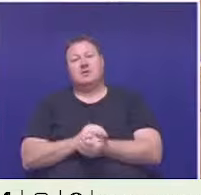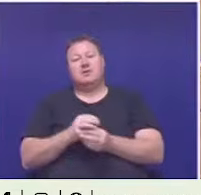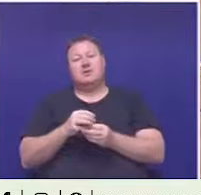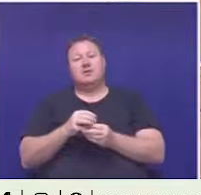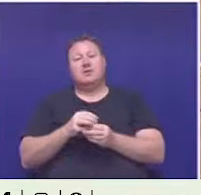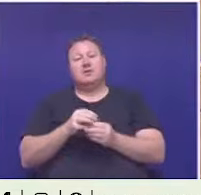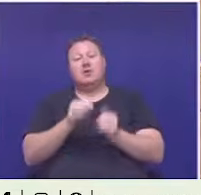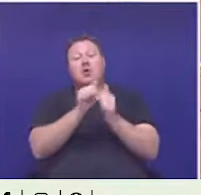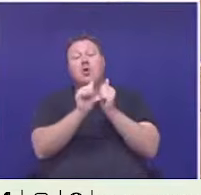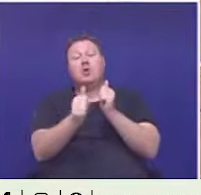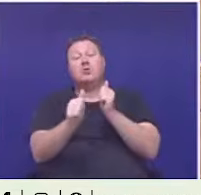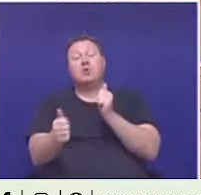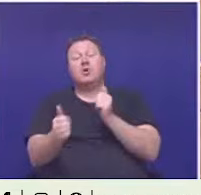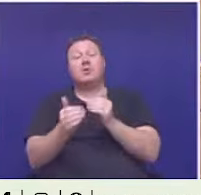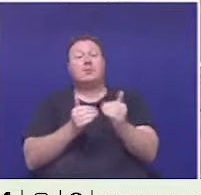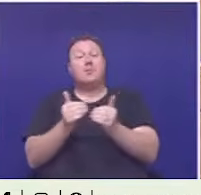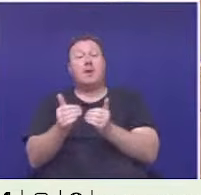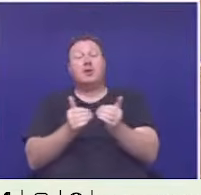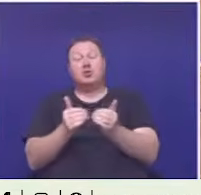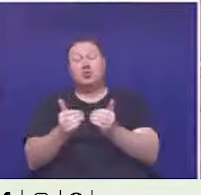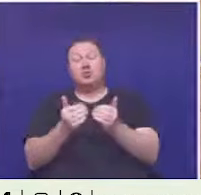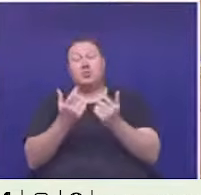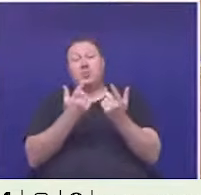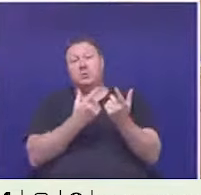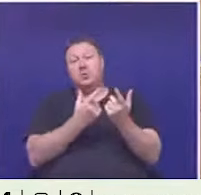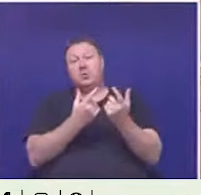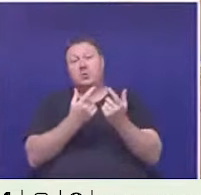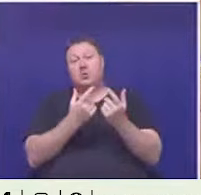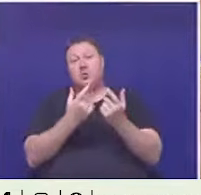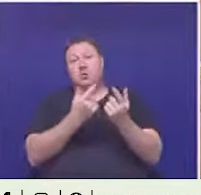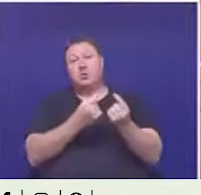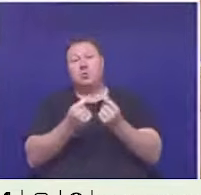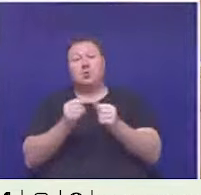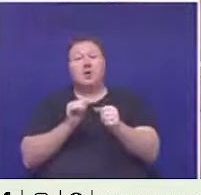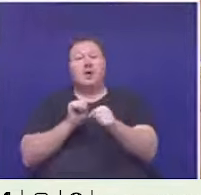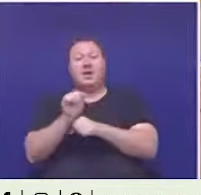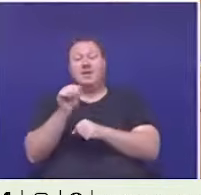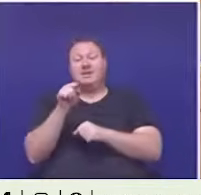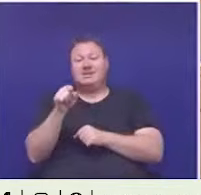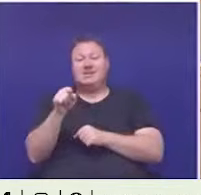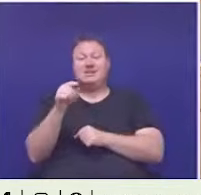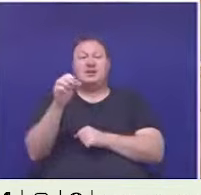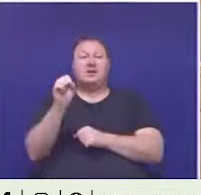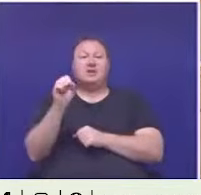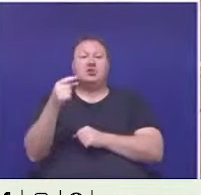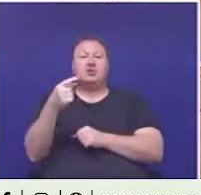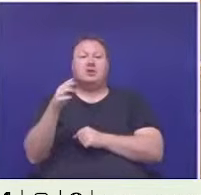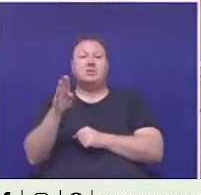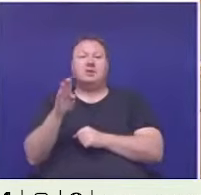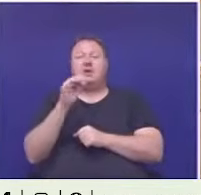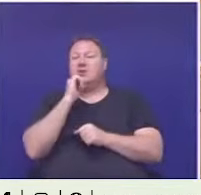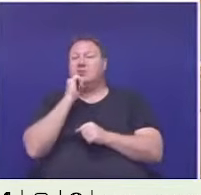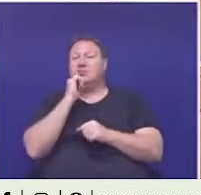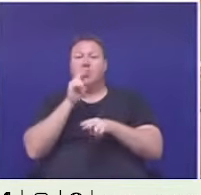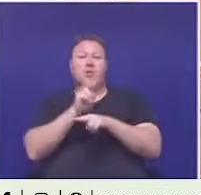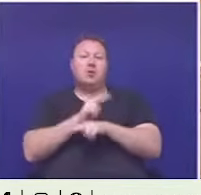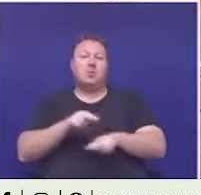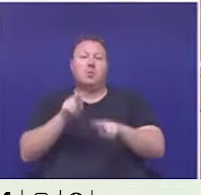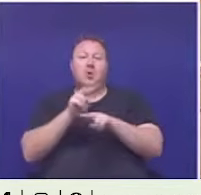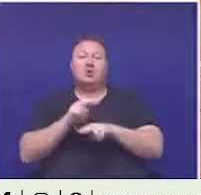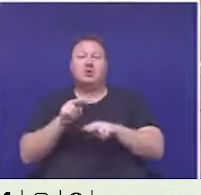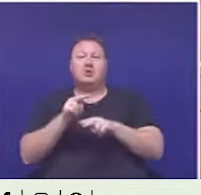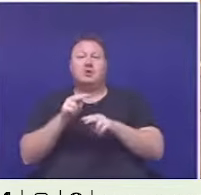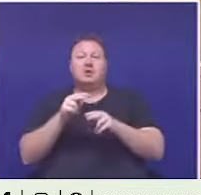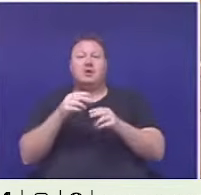management have you initiated against this SGB for failing to monitor the frequent